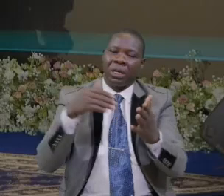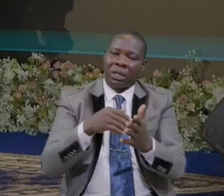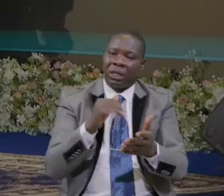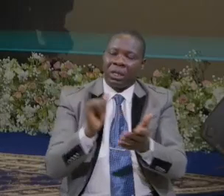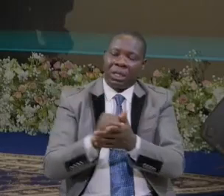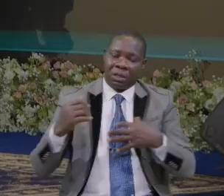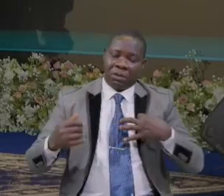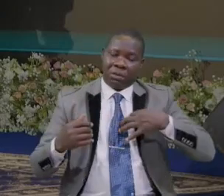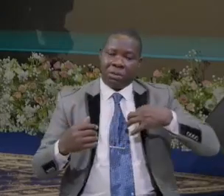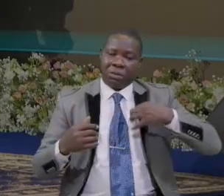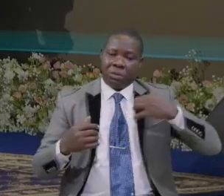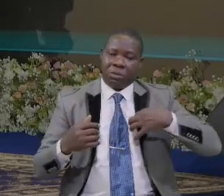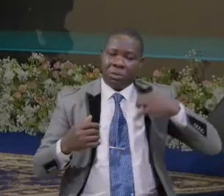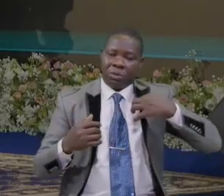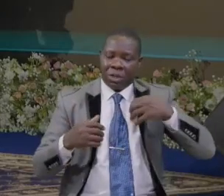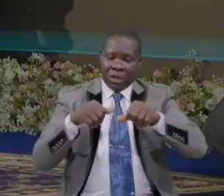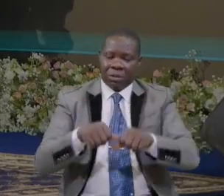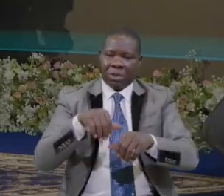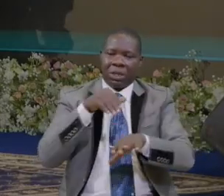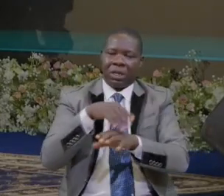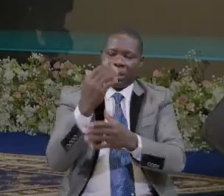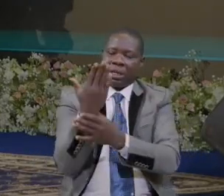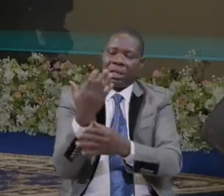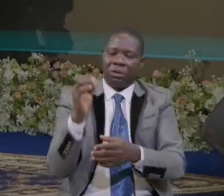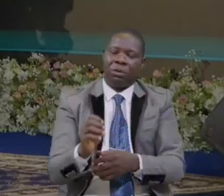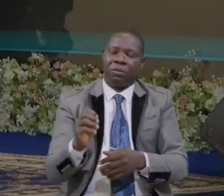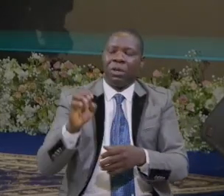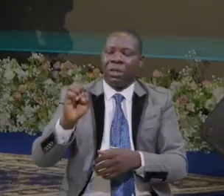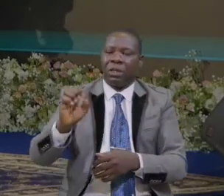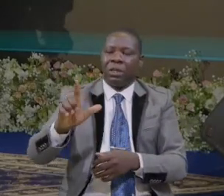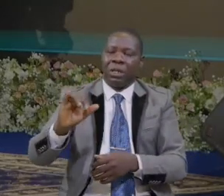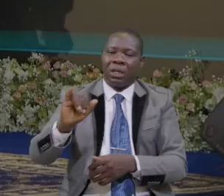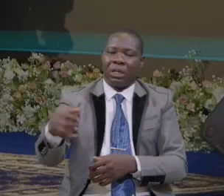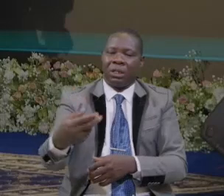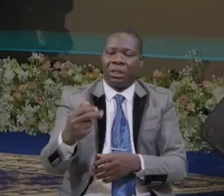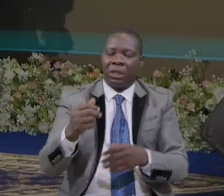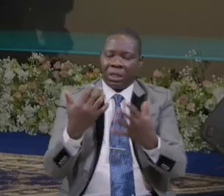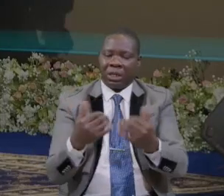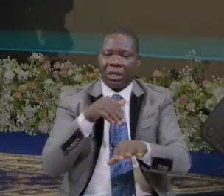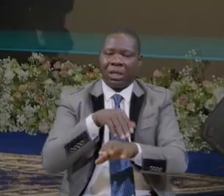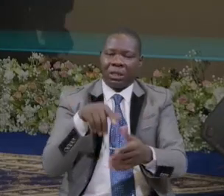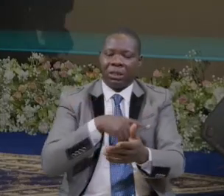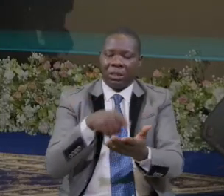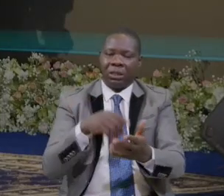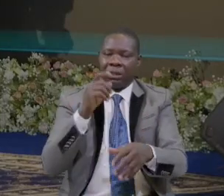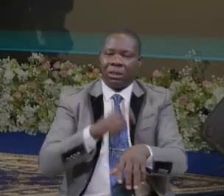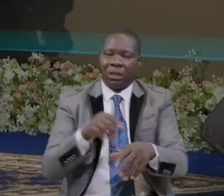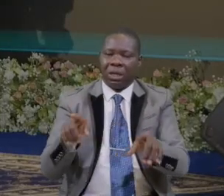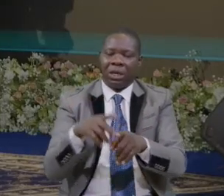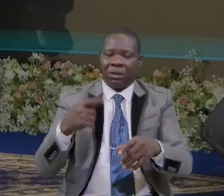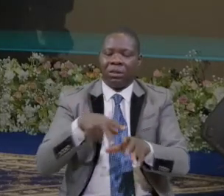Now at this time, as the chariot took Elijah away, the mantle